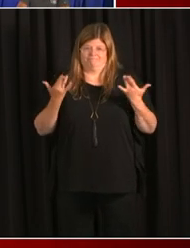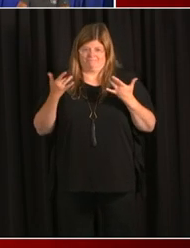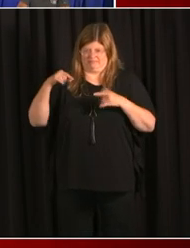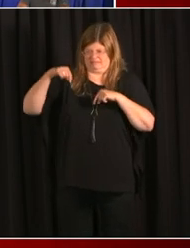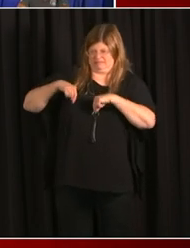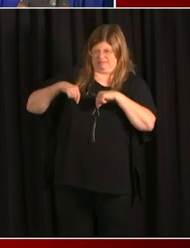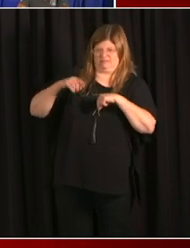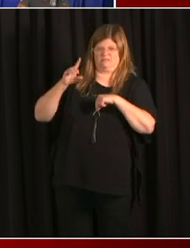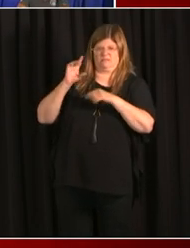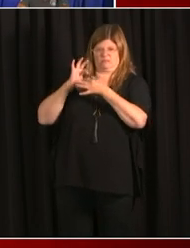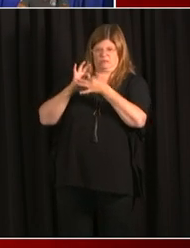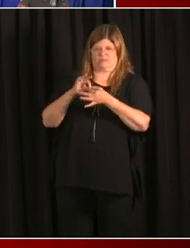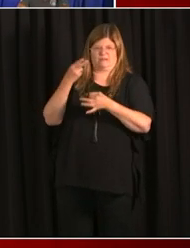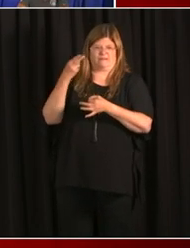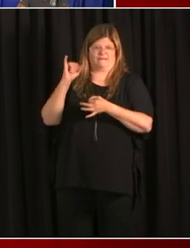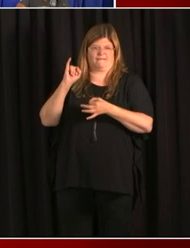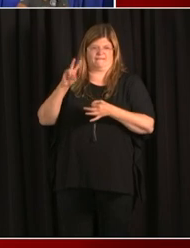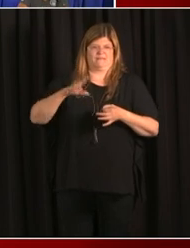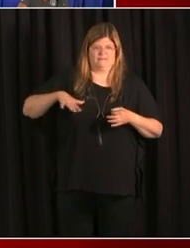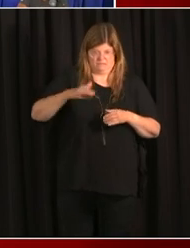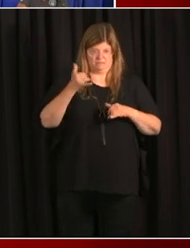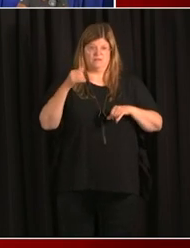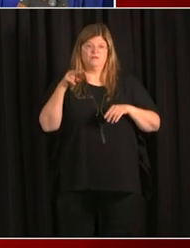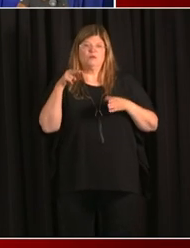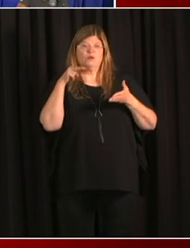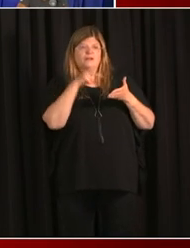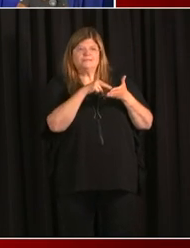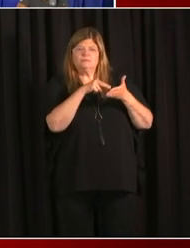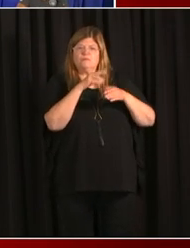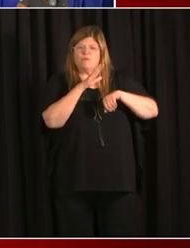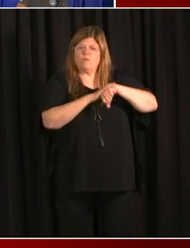provides data and information on the status of